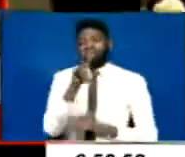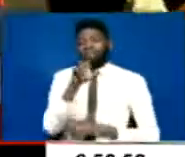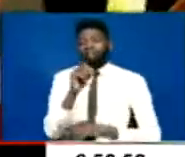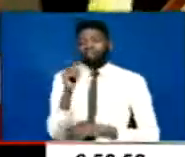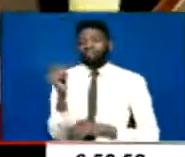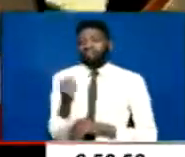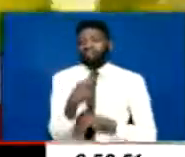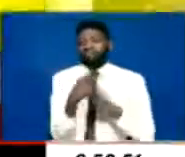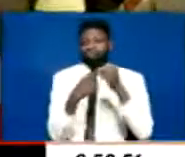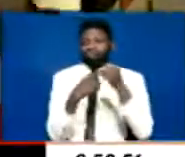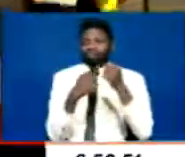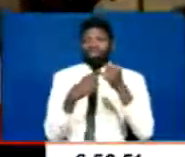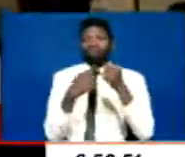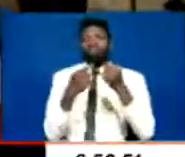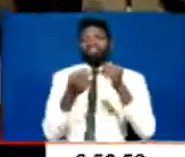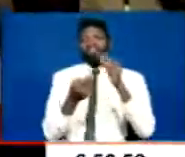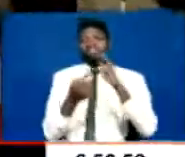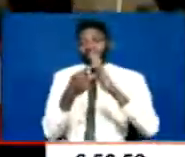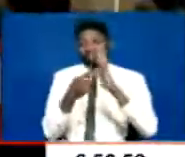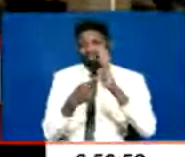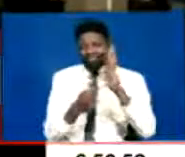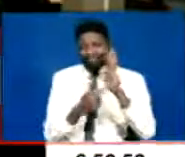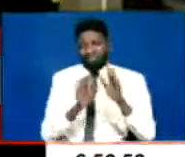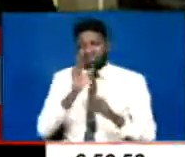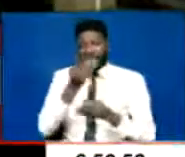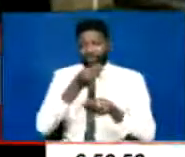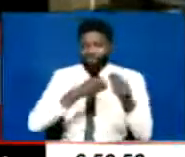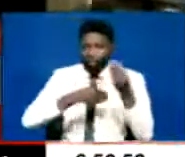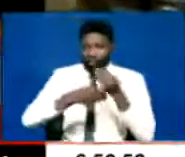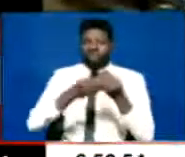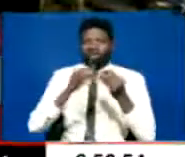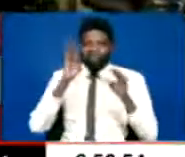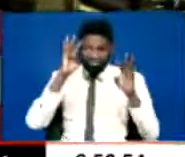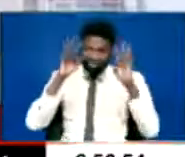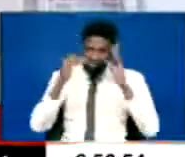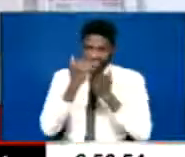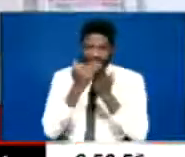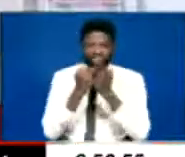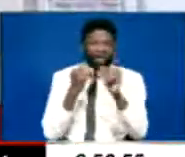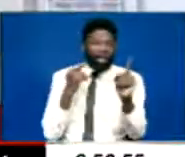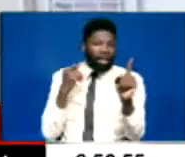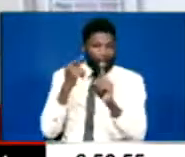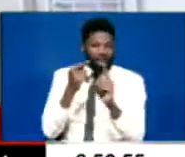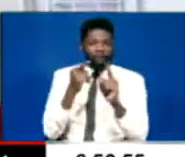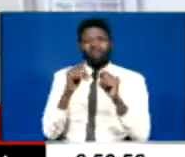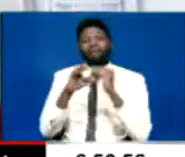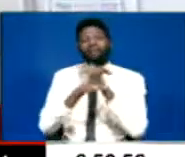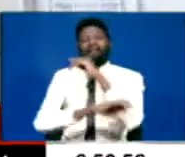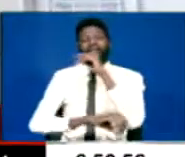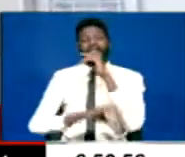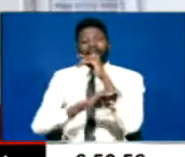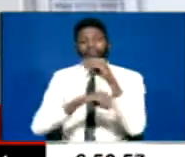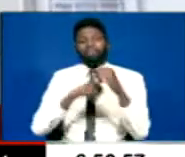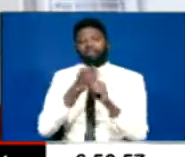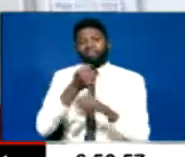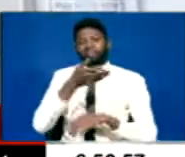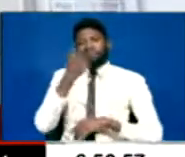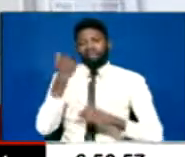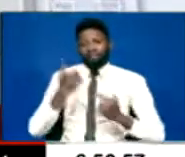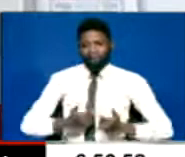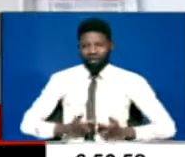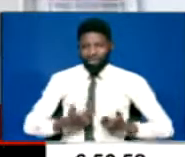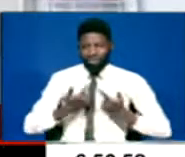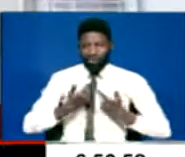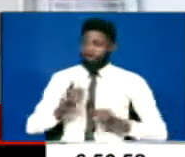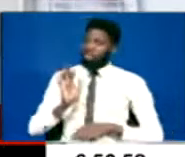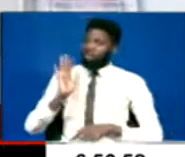economic initiatives towards liberating the country and making it a better place to live in. Among issues addressed in his two-page,